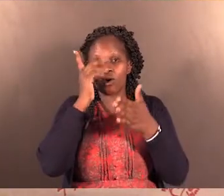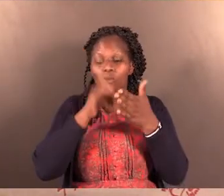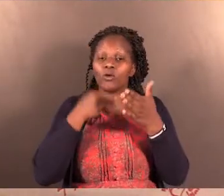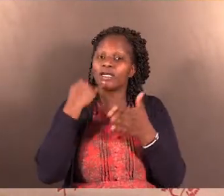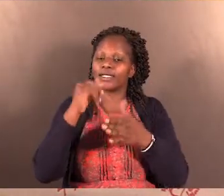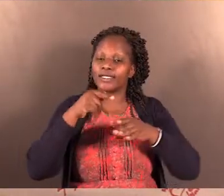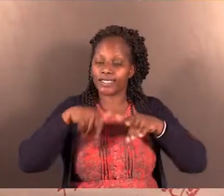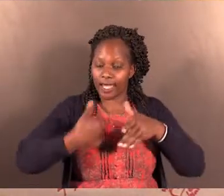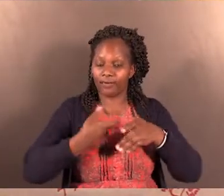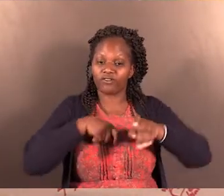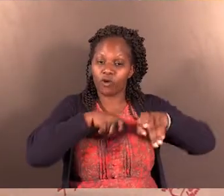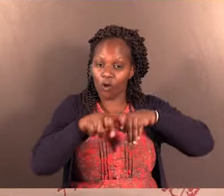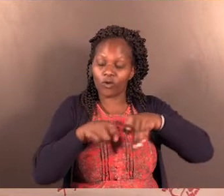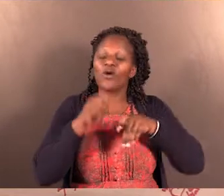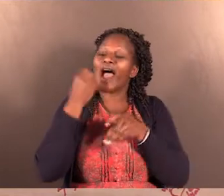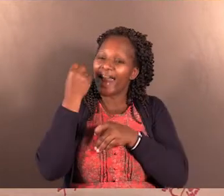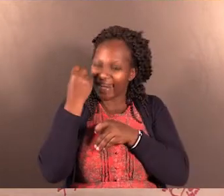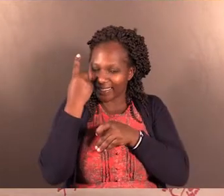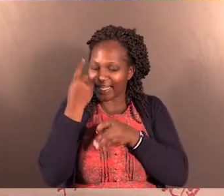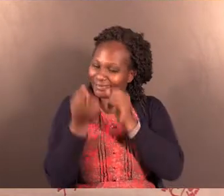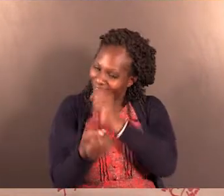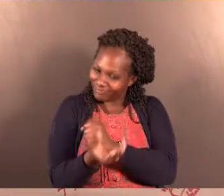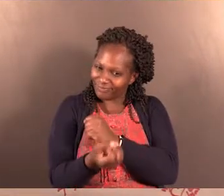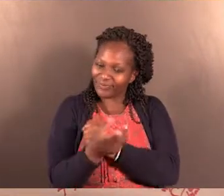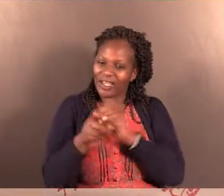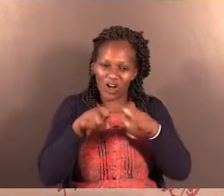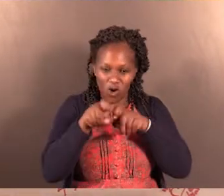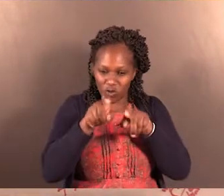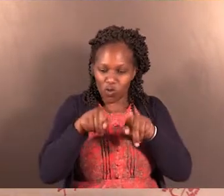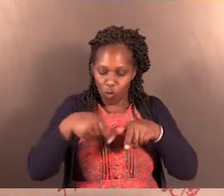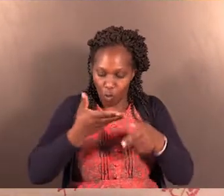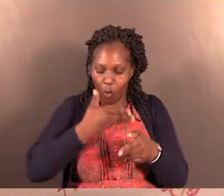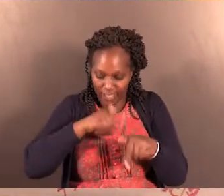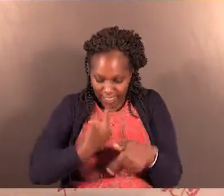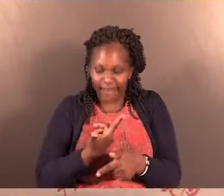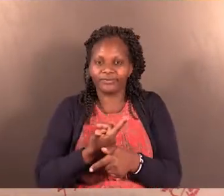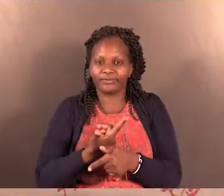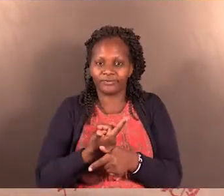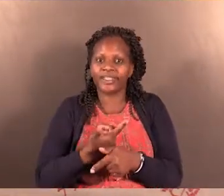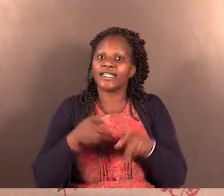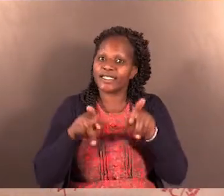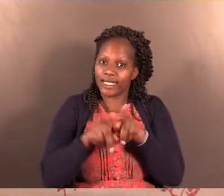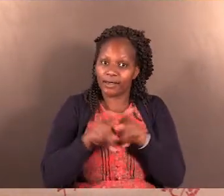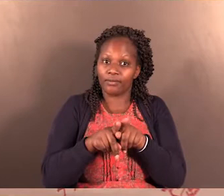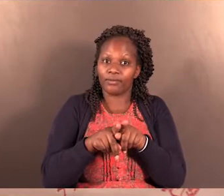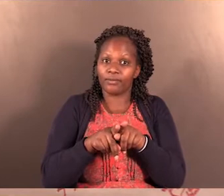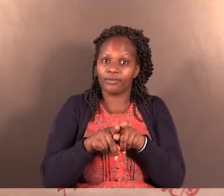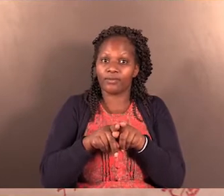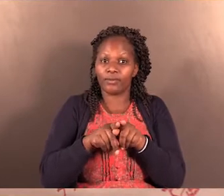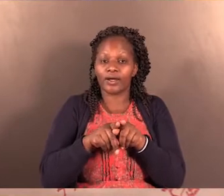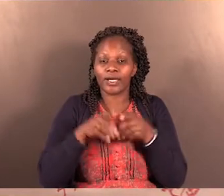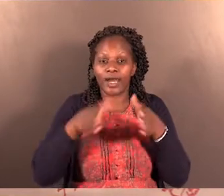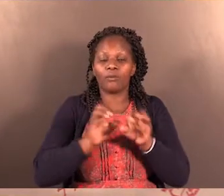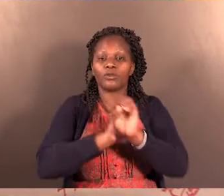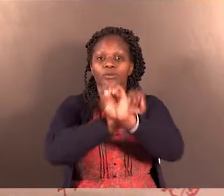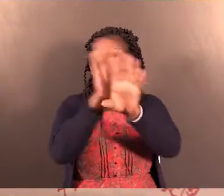what is self-control? To understand, as I've explained to you, is controlling your very own self. And then also know that we